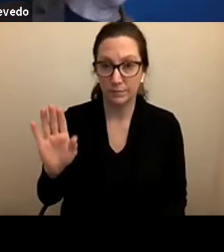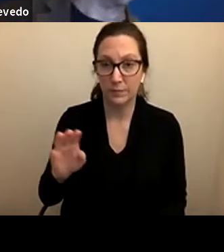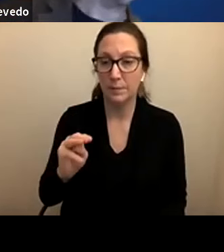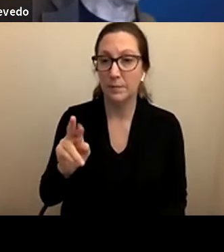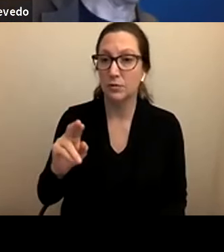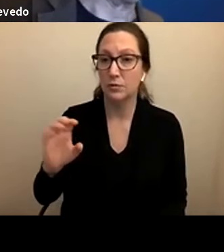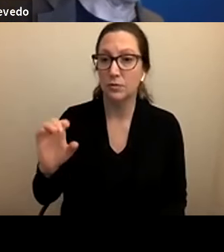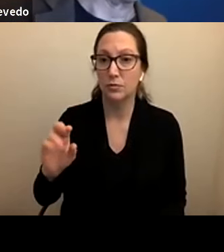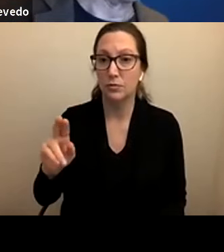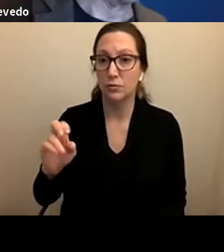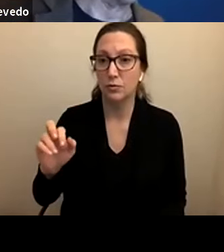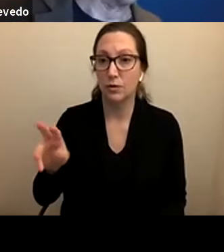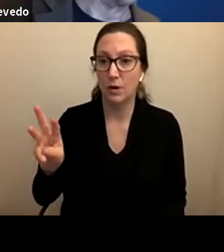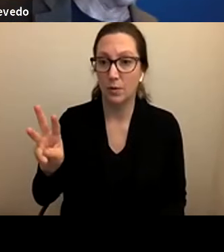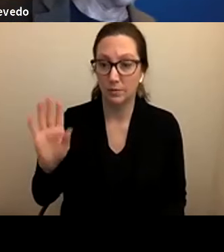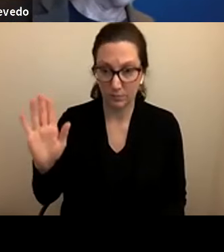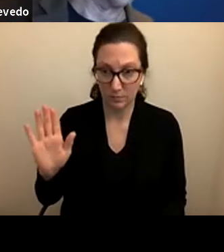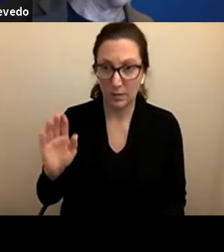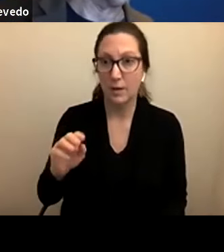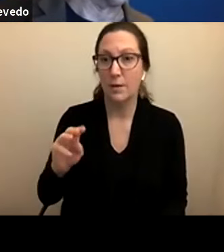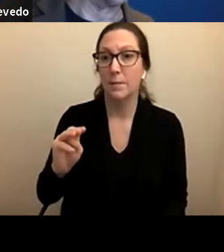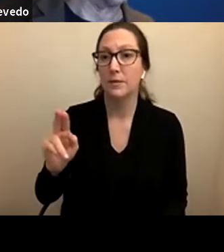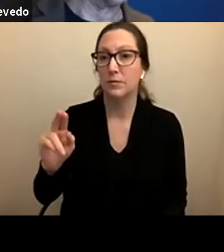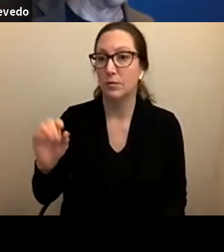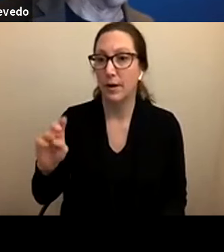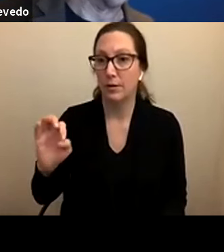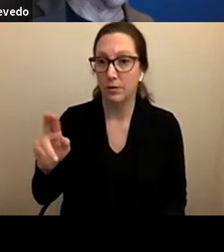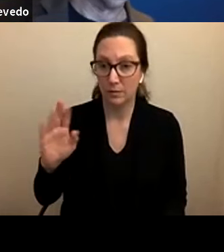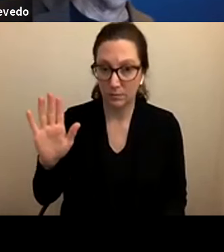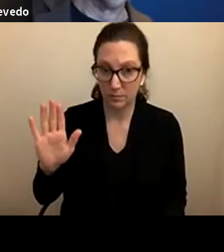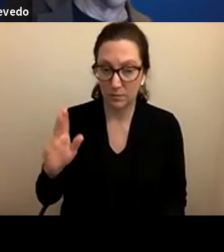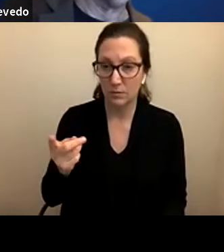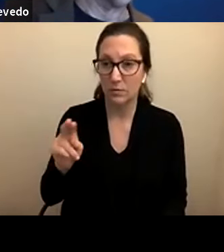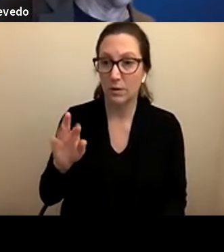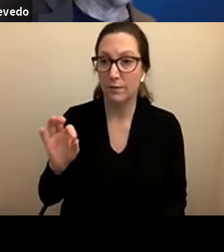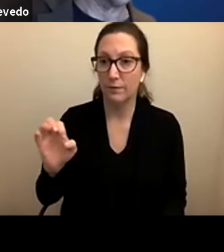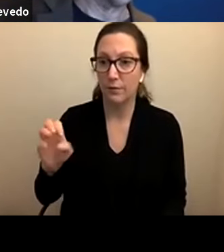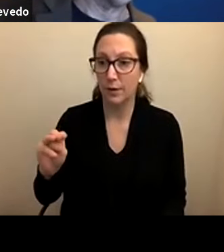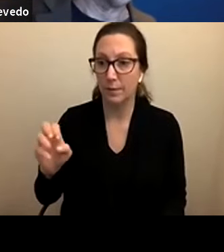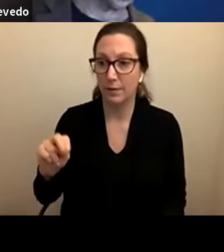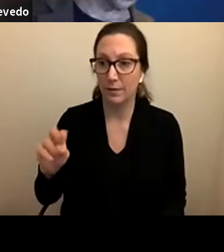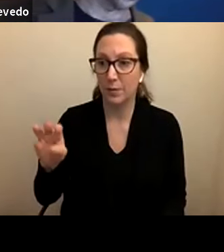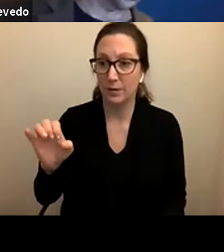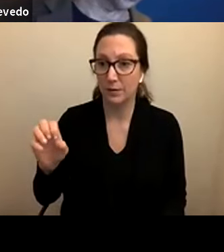Chernow? Aye. Mr. Kreger? Aye. Dr. Freeman Wisdom?